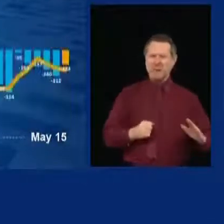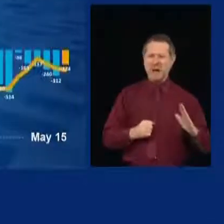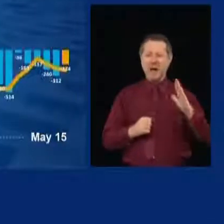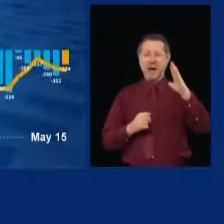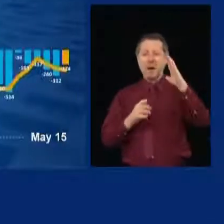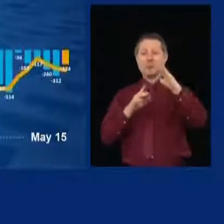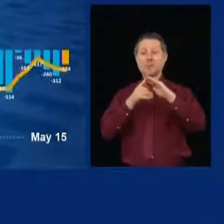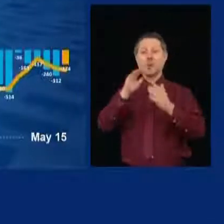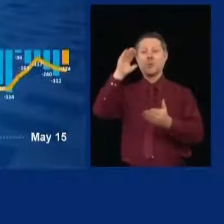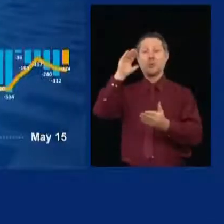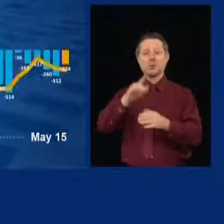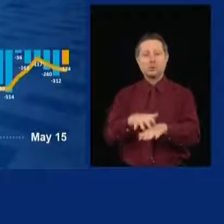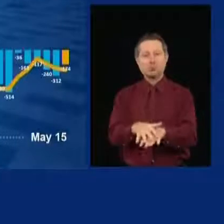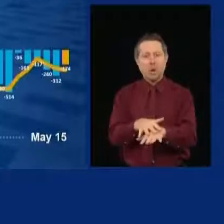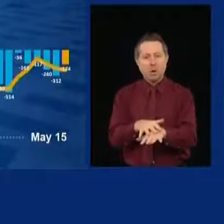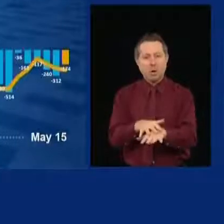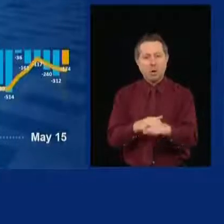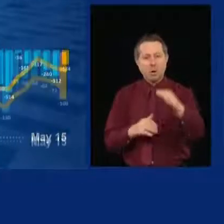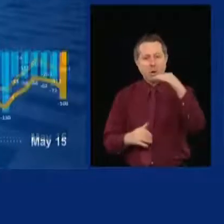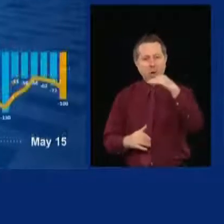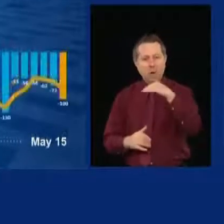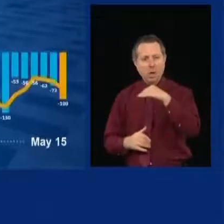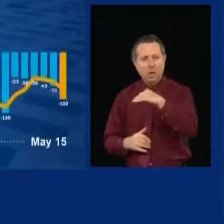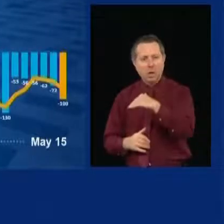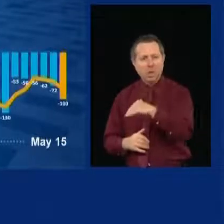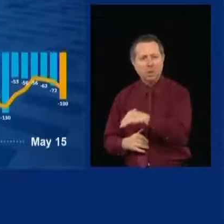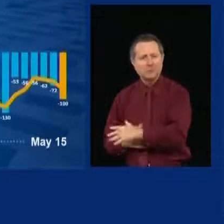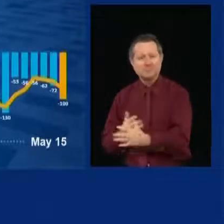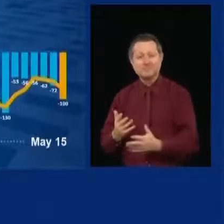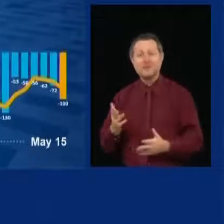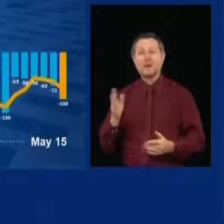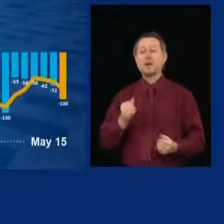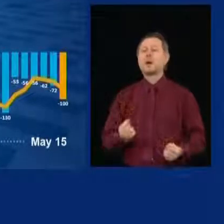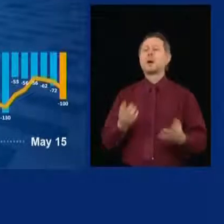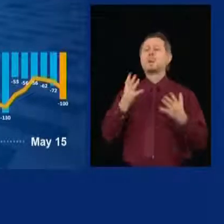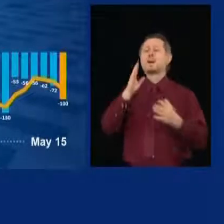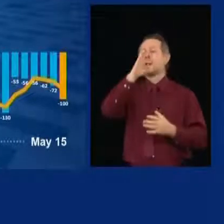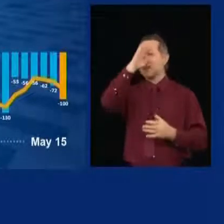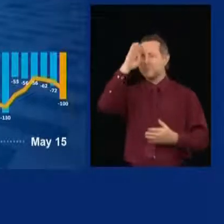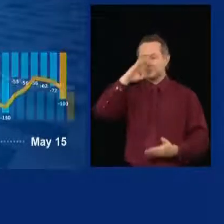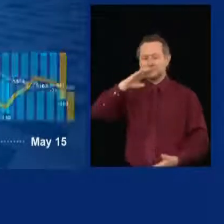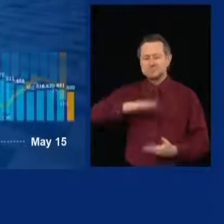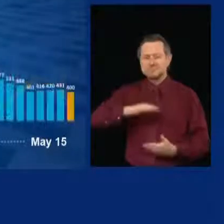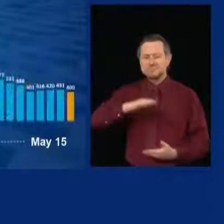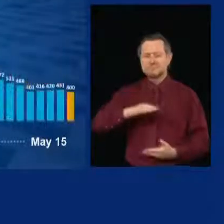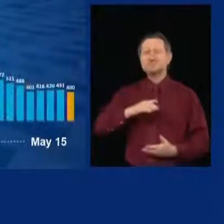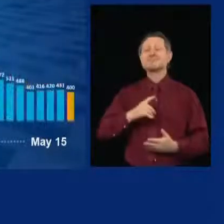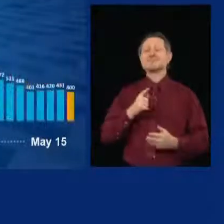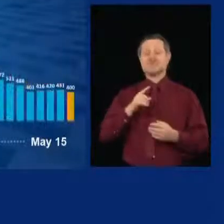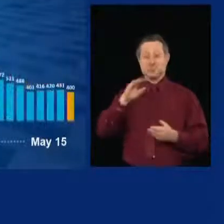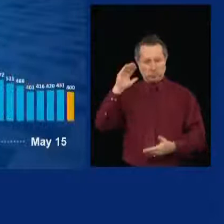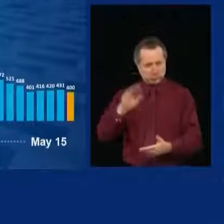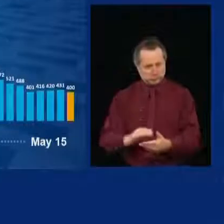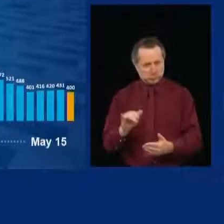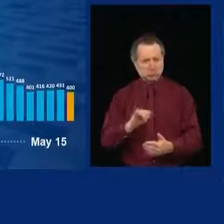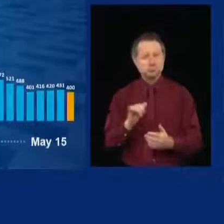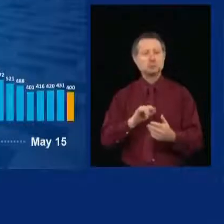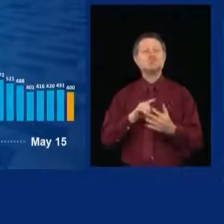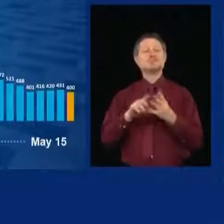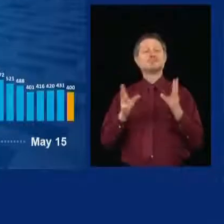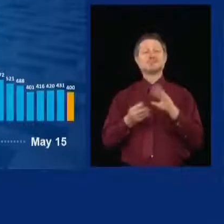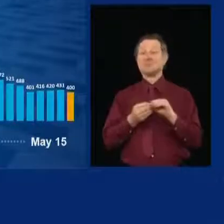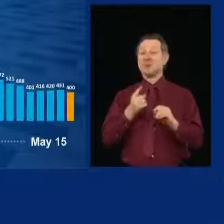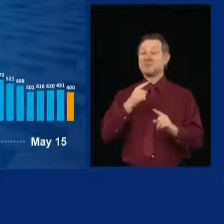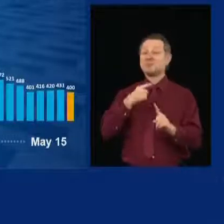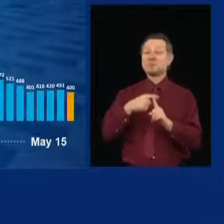slowly. Net change in hospitalizations is down, net change in intubations is down. Number of